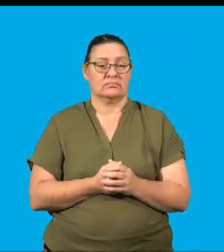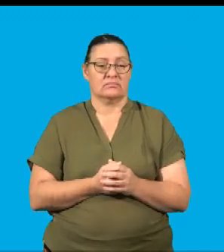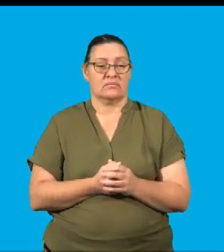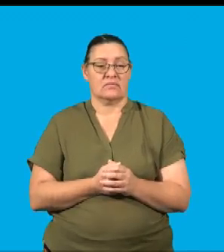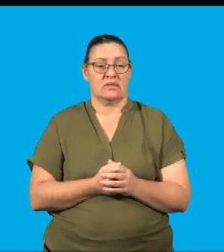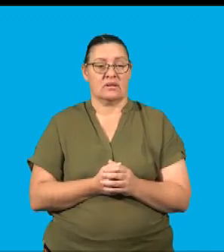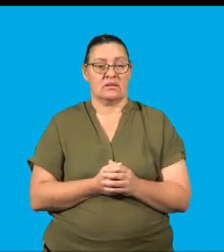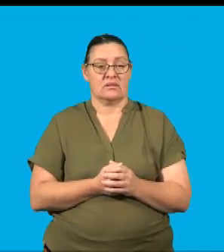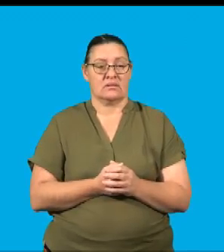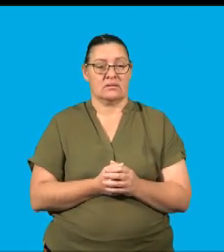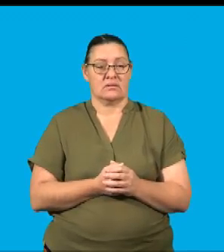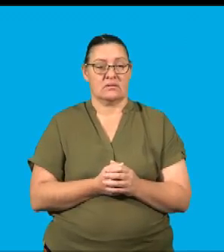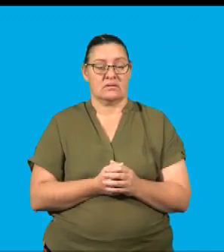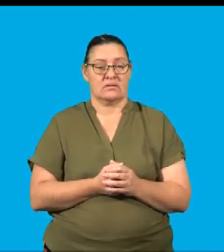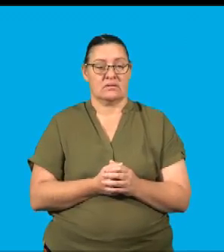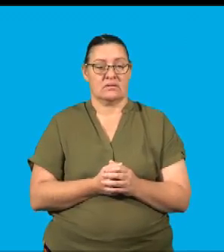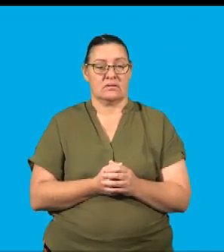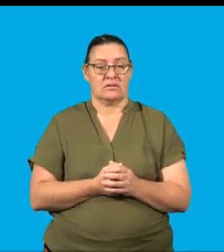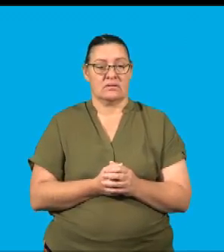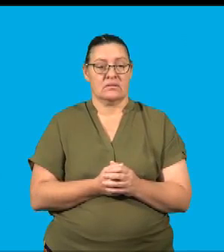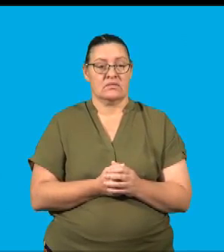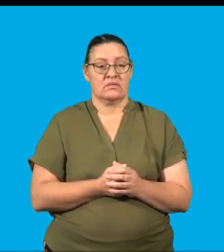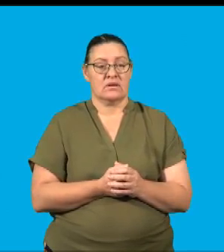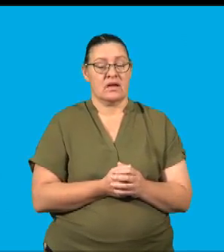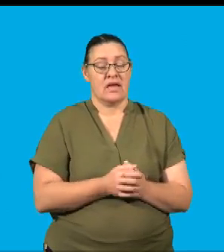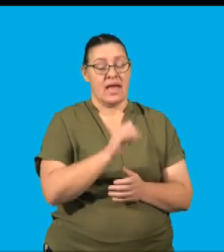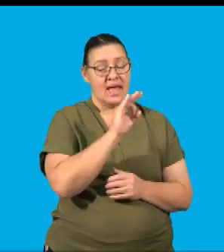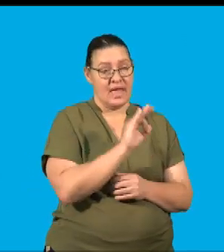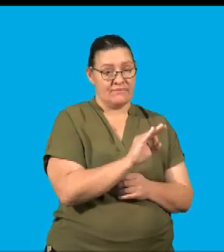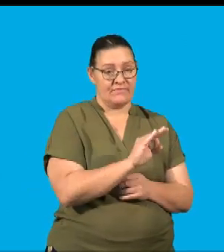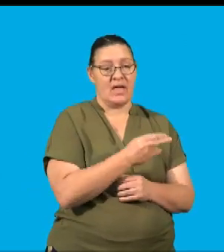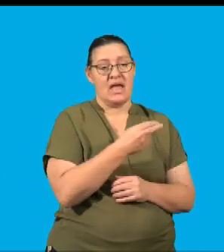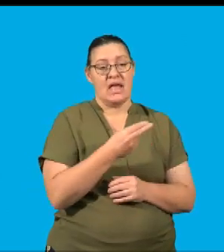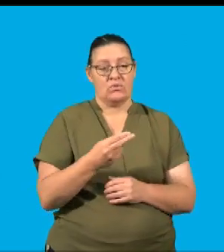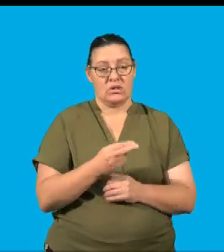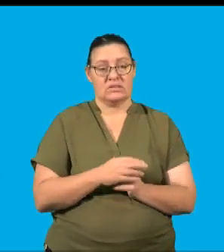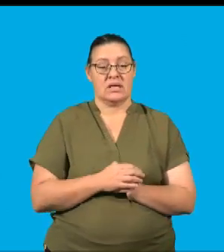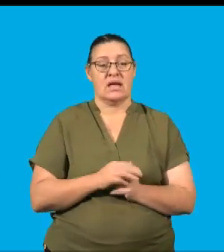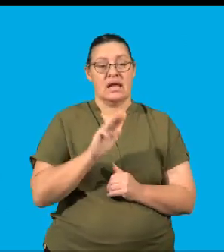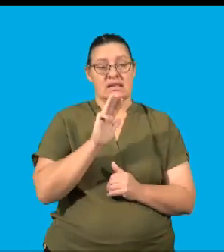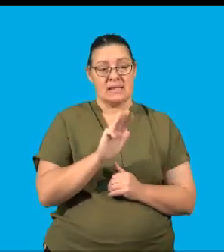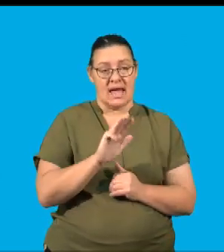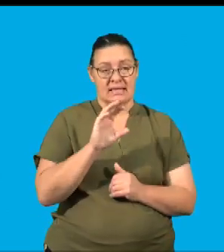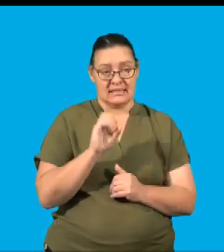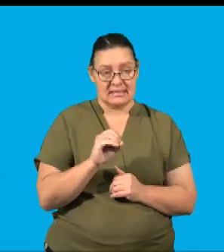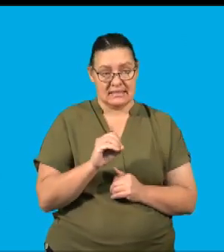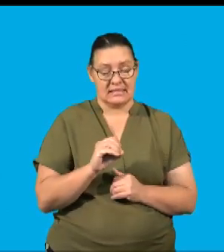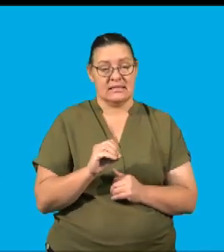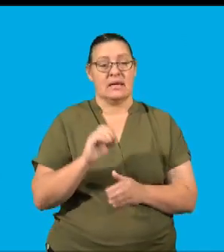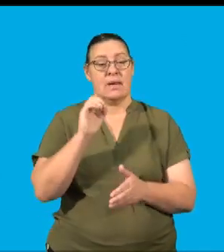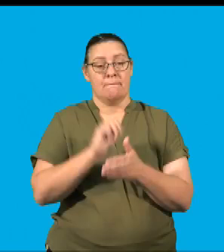side. Therefore, we'll have, okay, let me bring this side. It will be F equals to, we